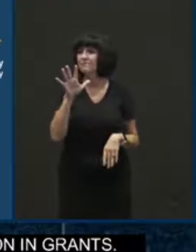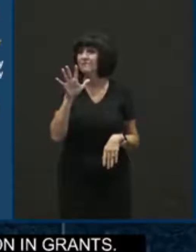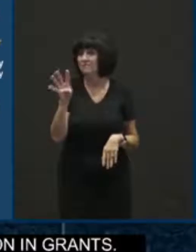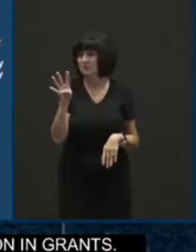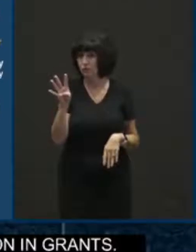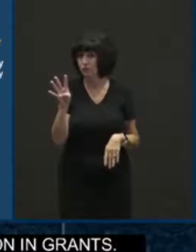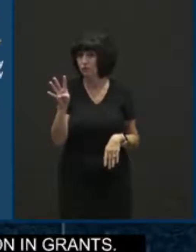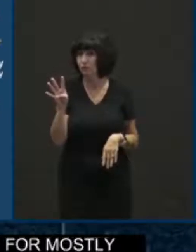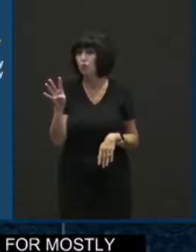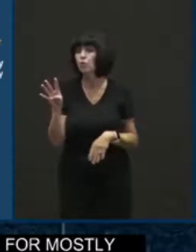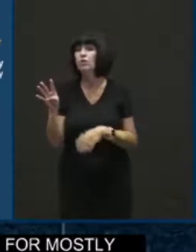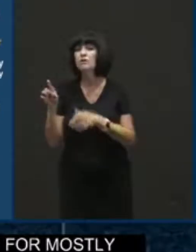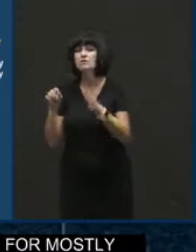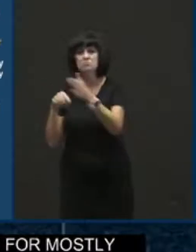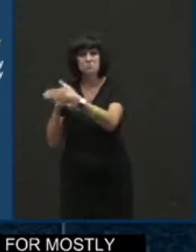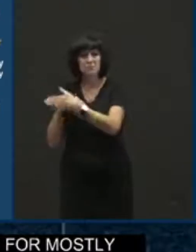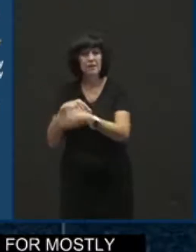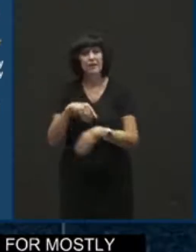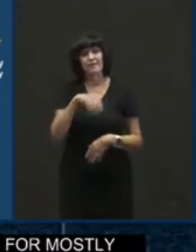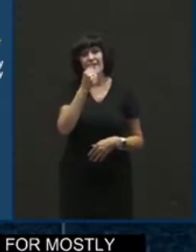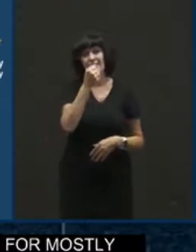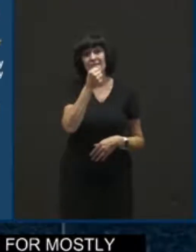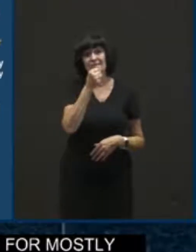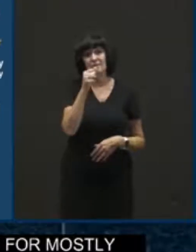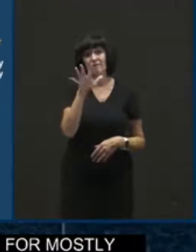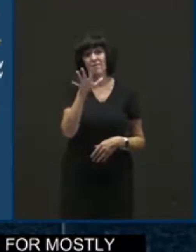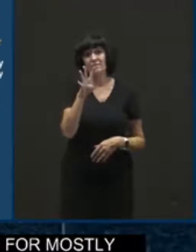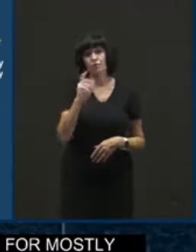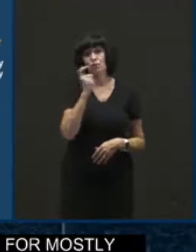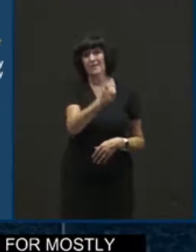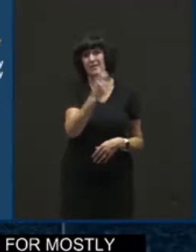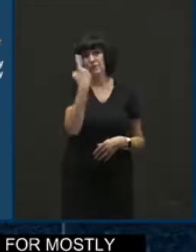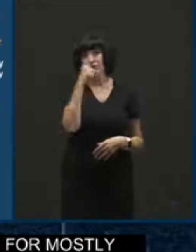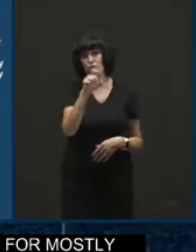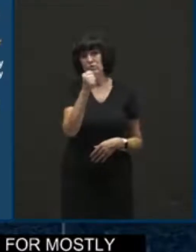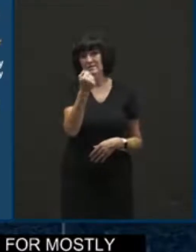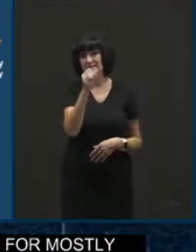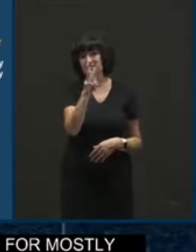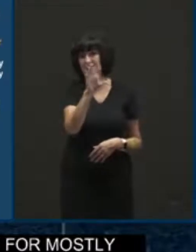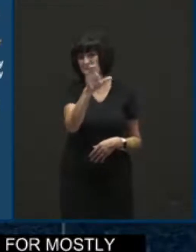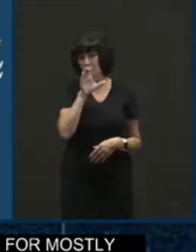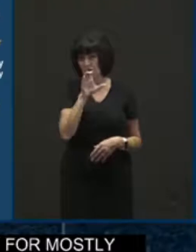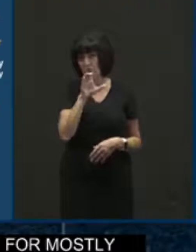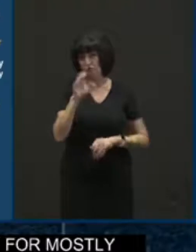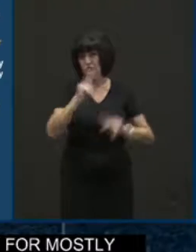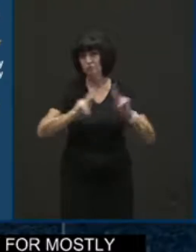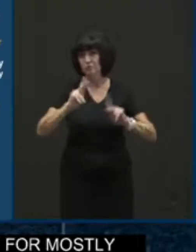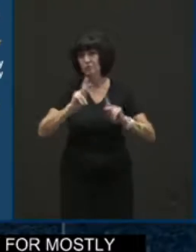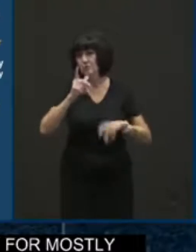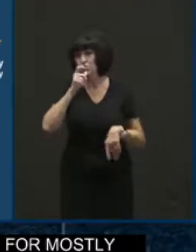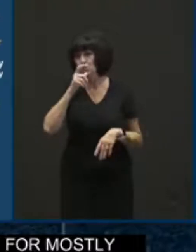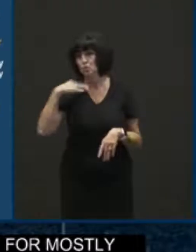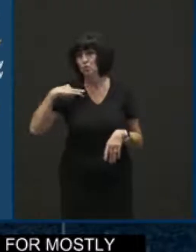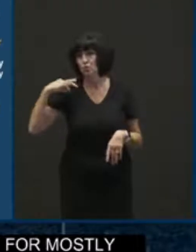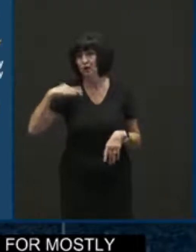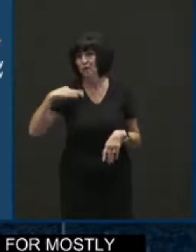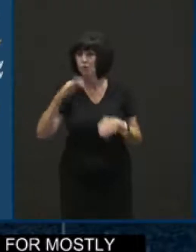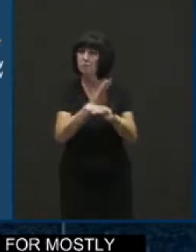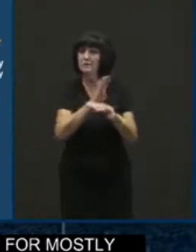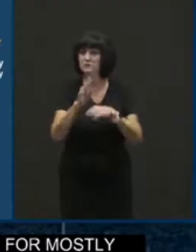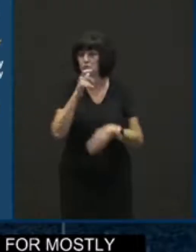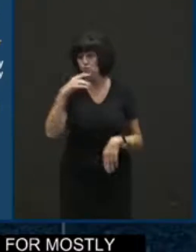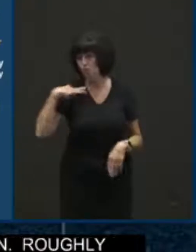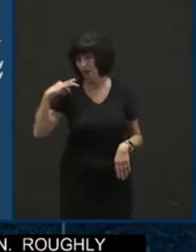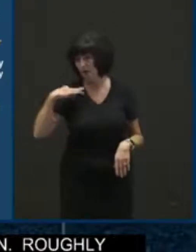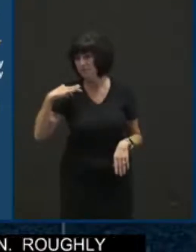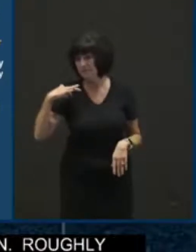1,600 applicants for $54 million, roughly half of that those available resources in